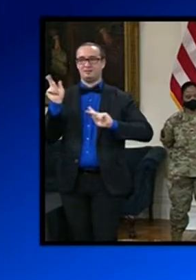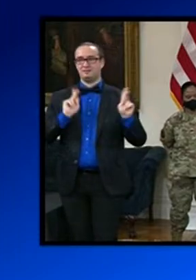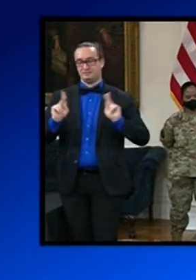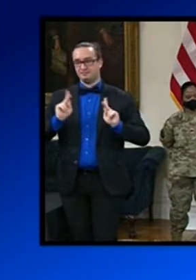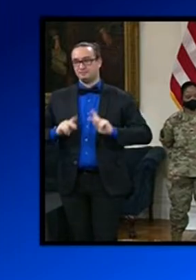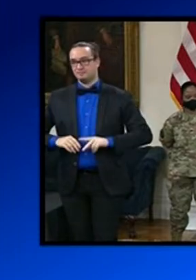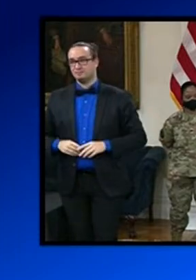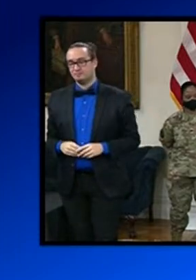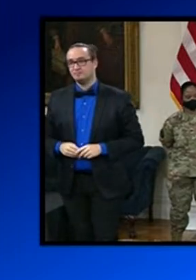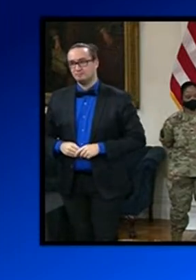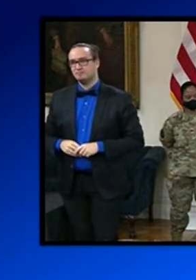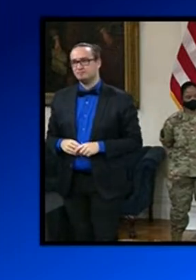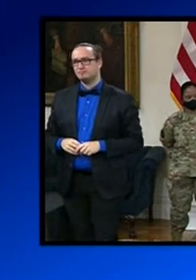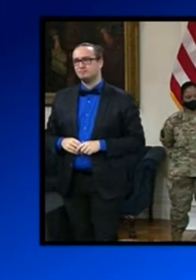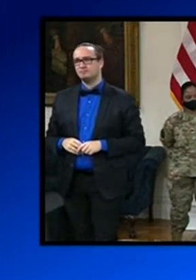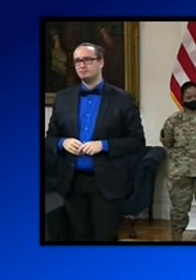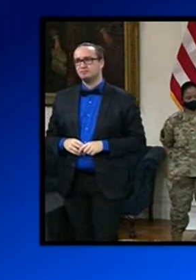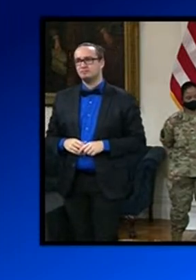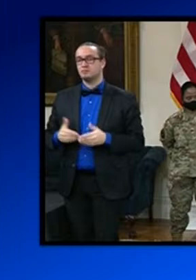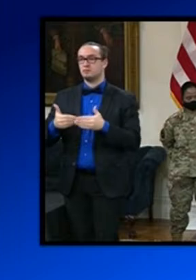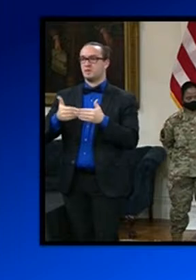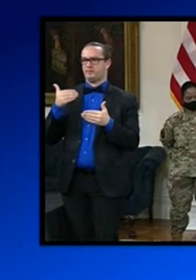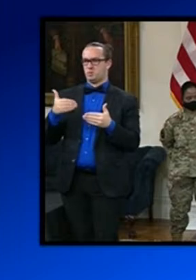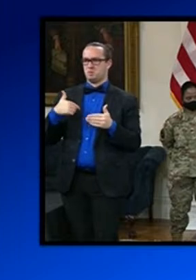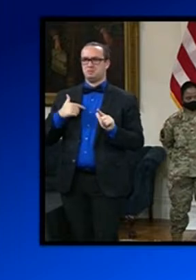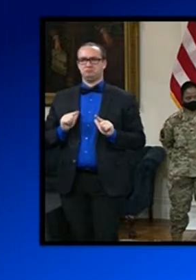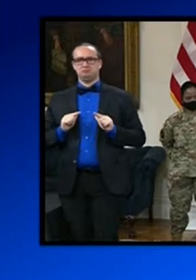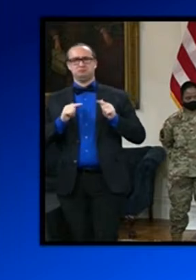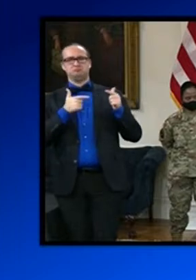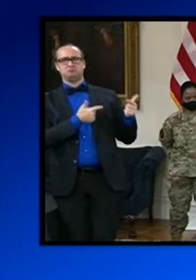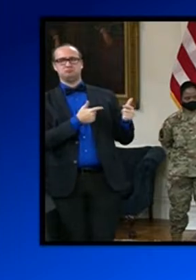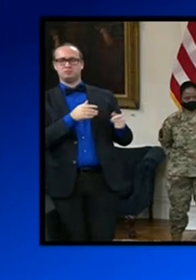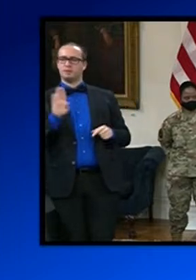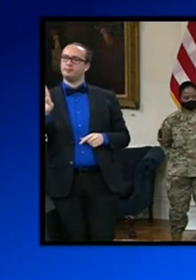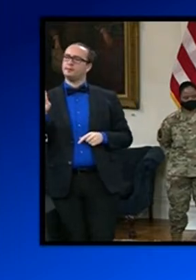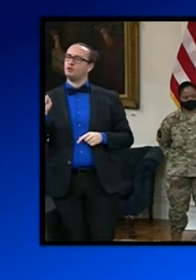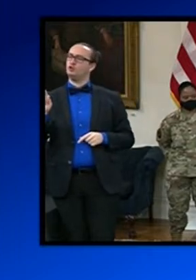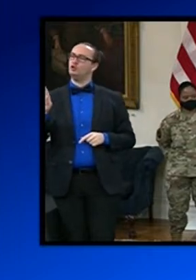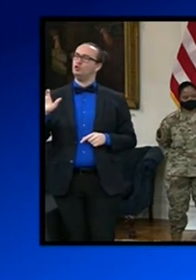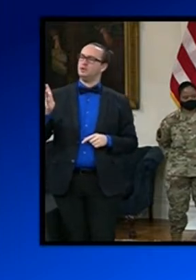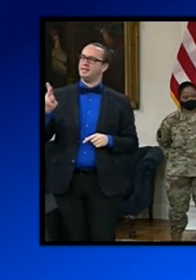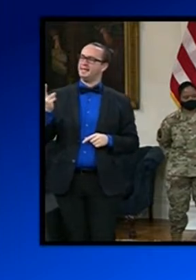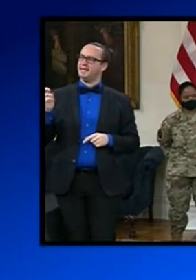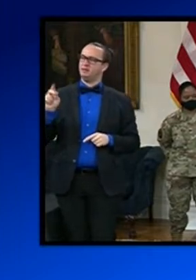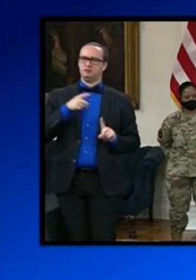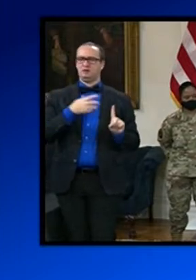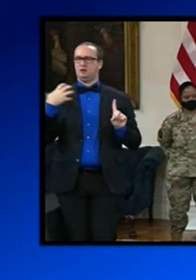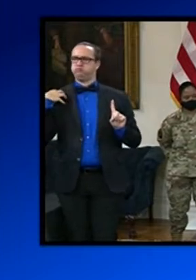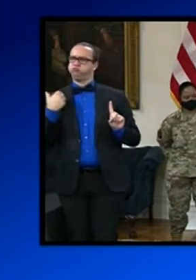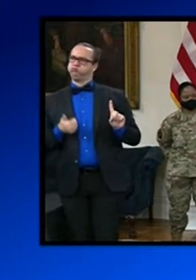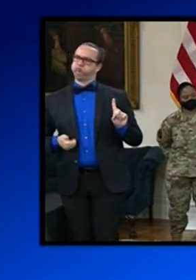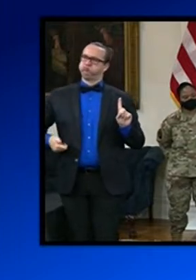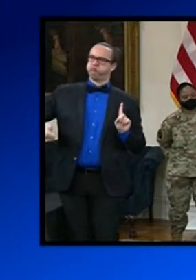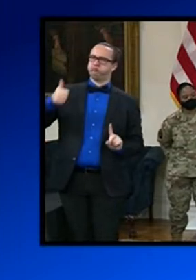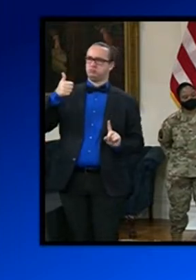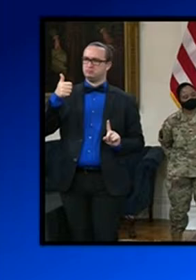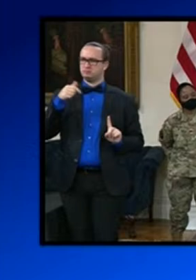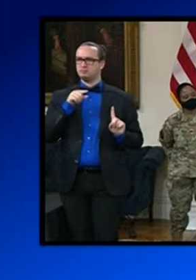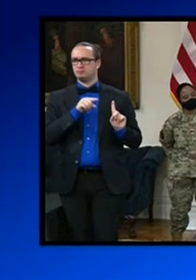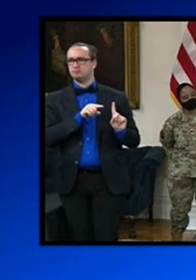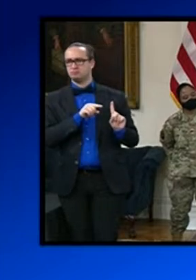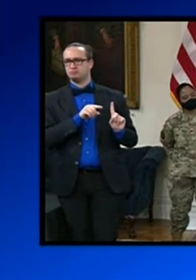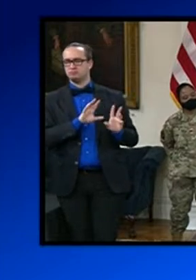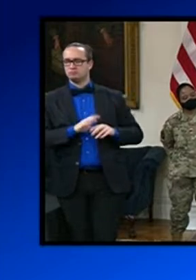Burkhead to present this plan, I want to express my profound gratitude to her for taking on